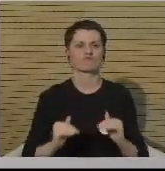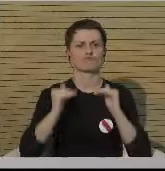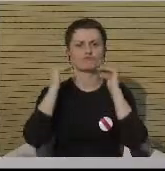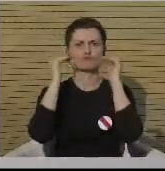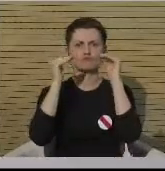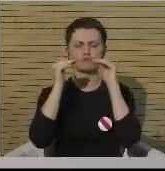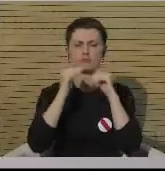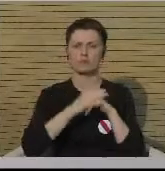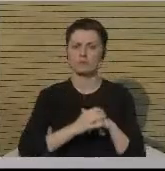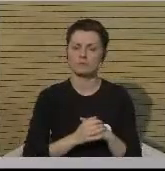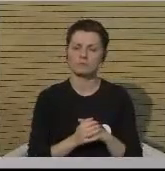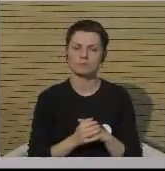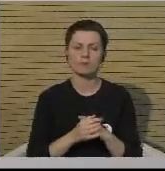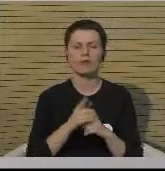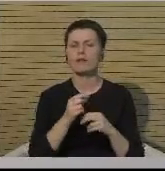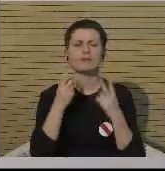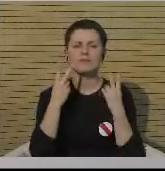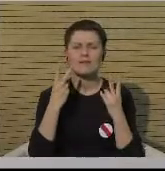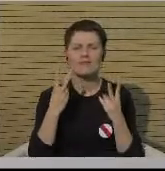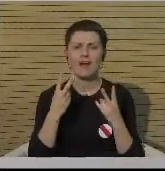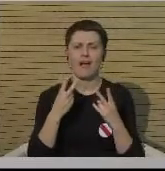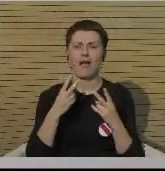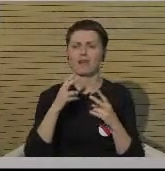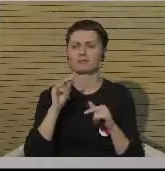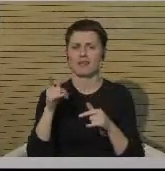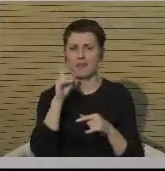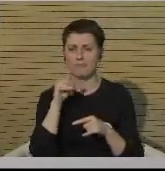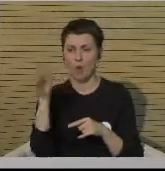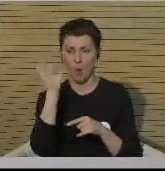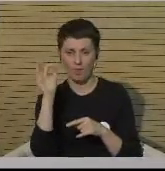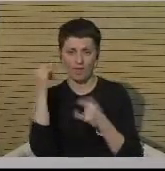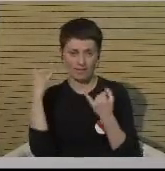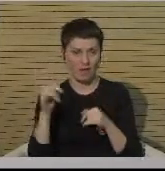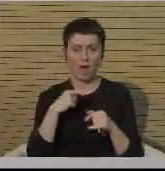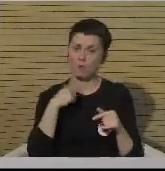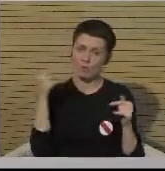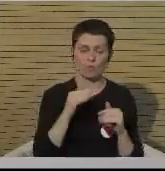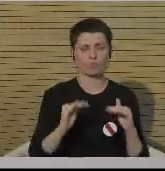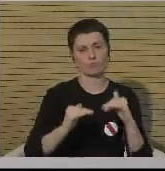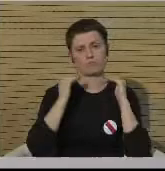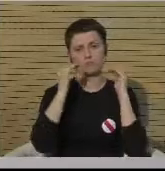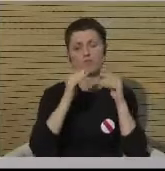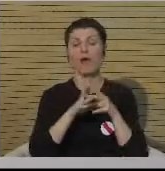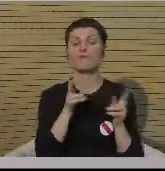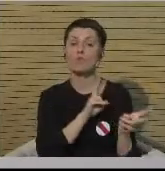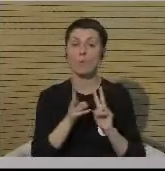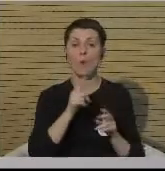you have to follow certain regime, and you have to use certain academic level